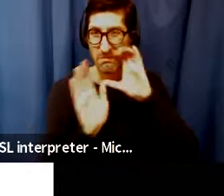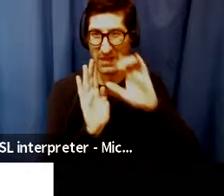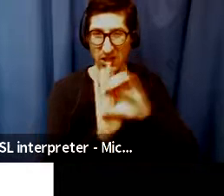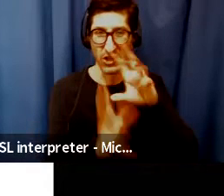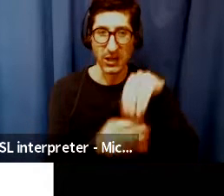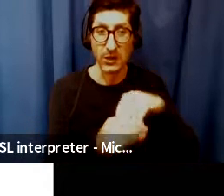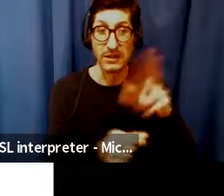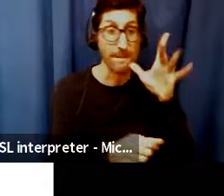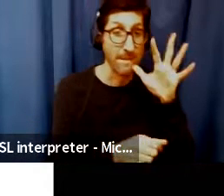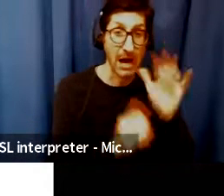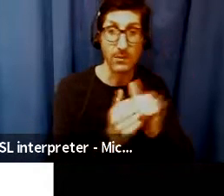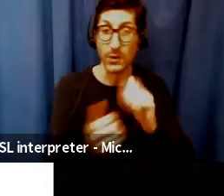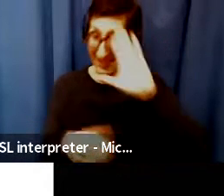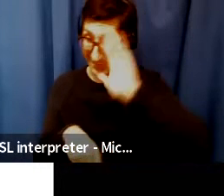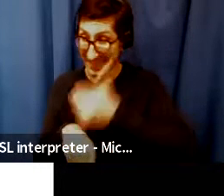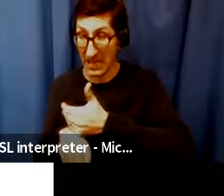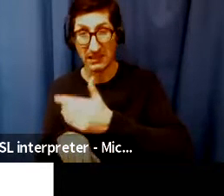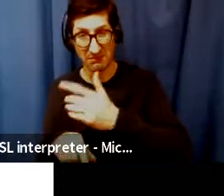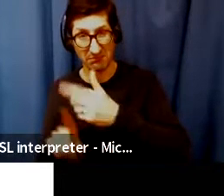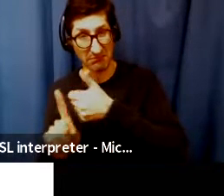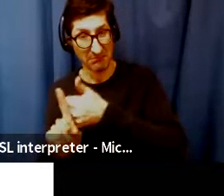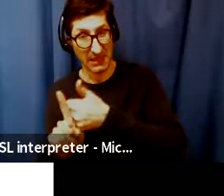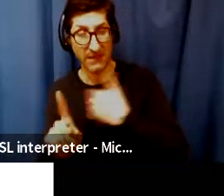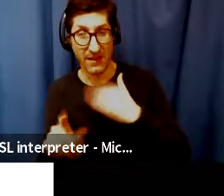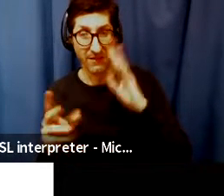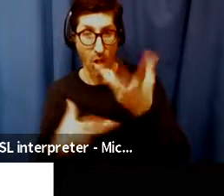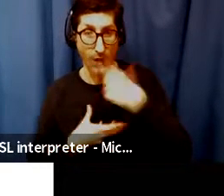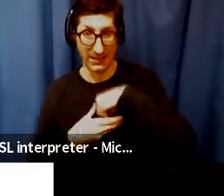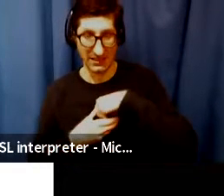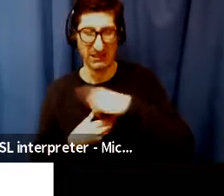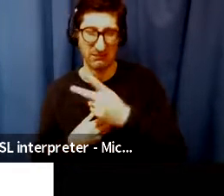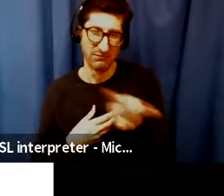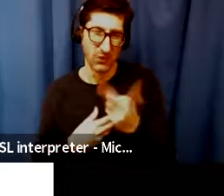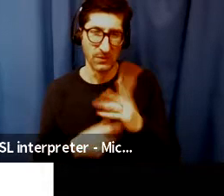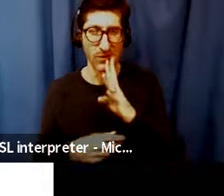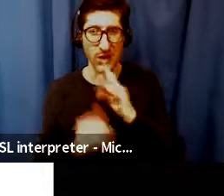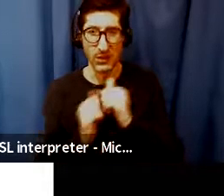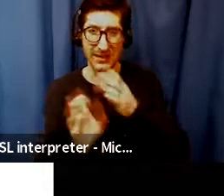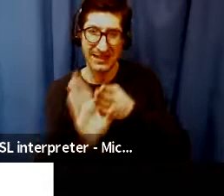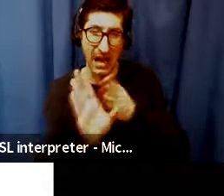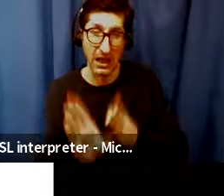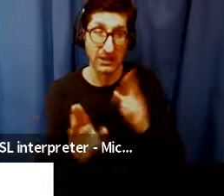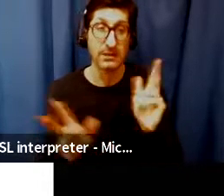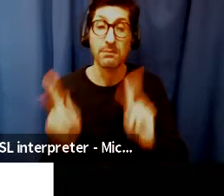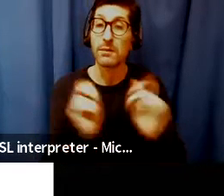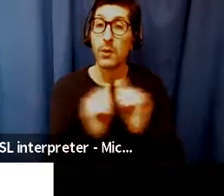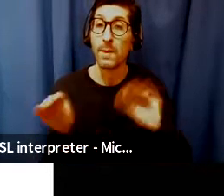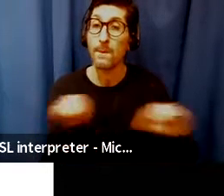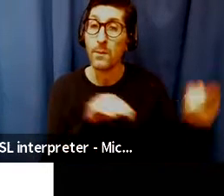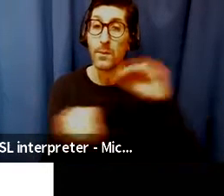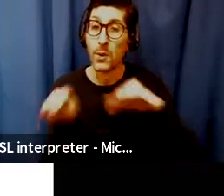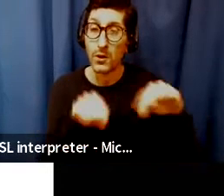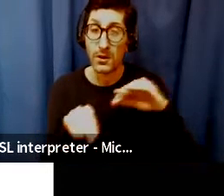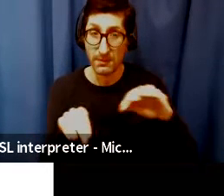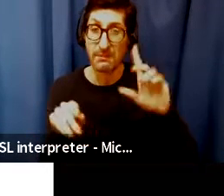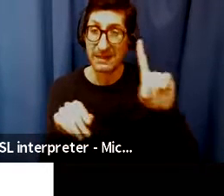has autism, and the service animal talking to a psychologist. People with mobility